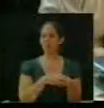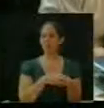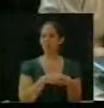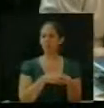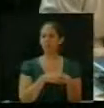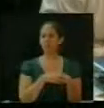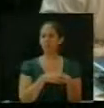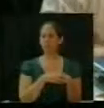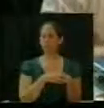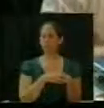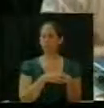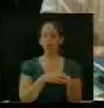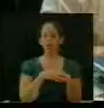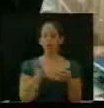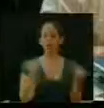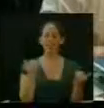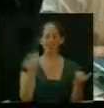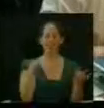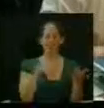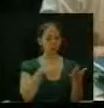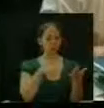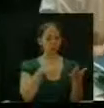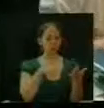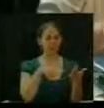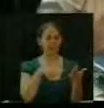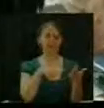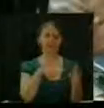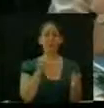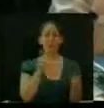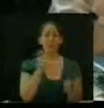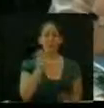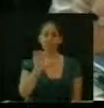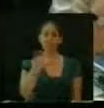What we're looking at here is the very fact that